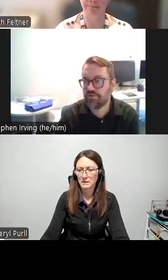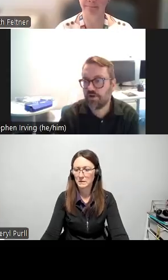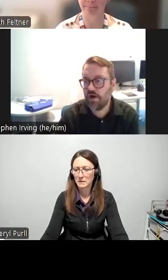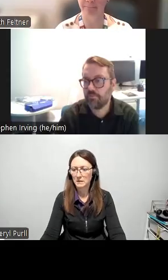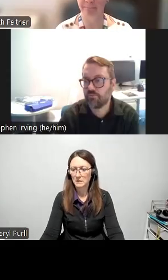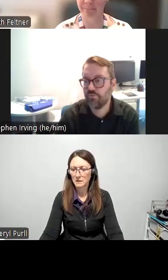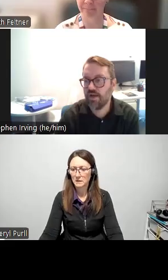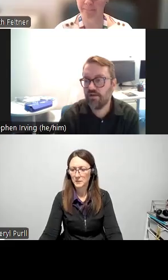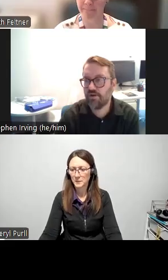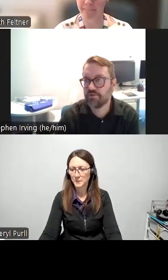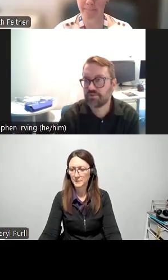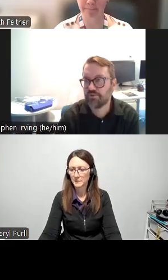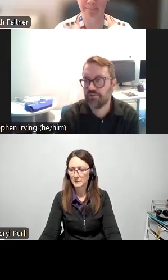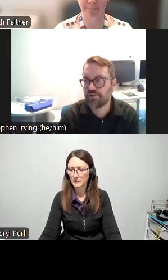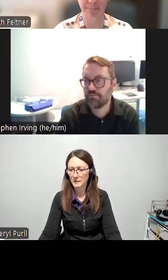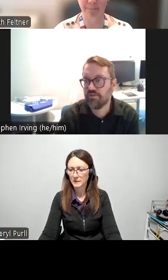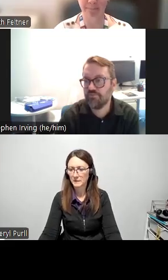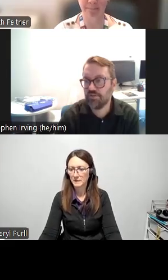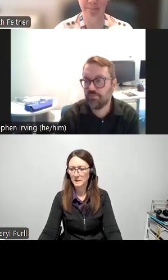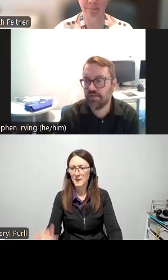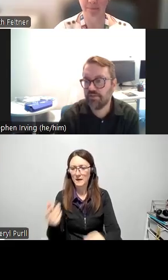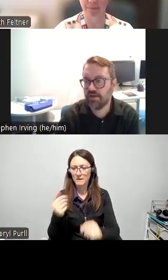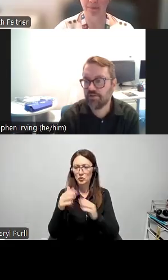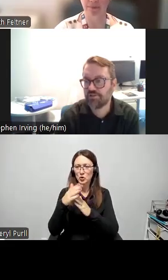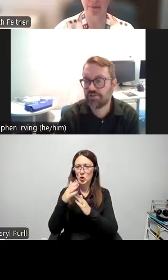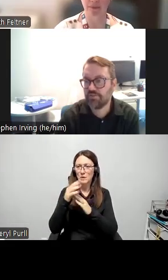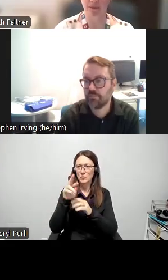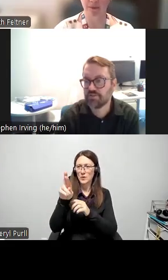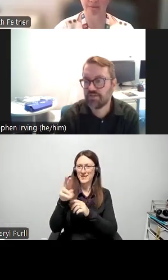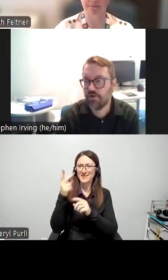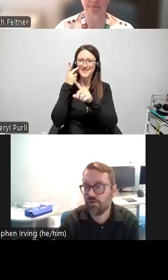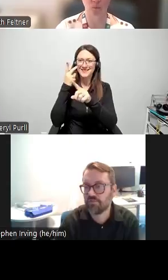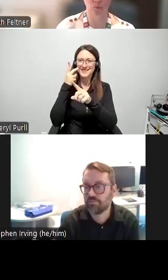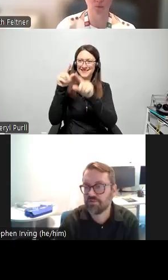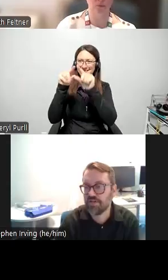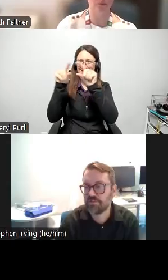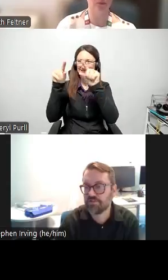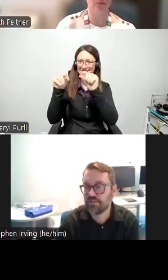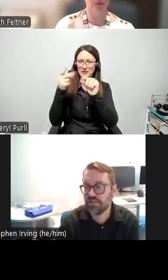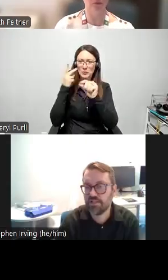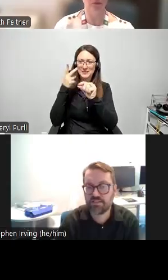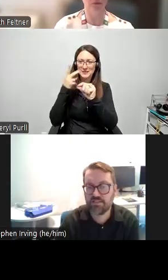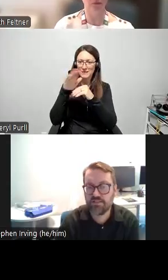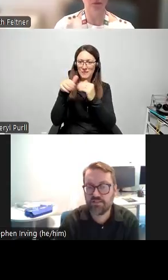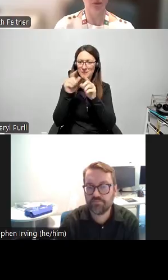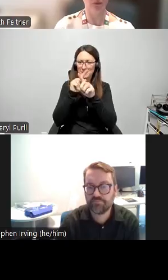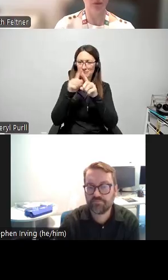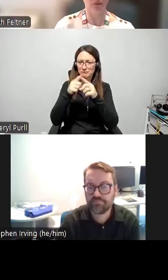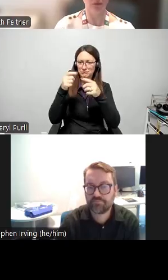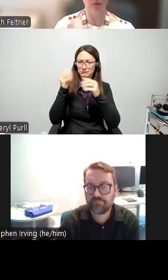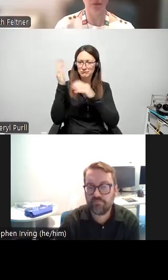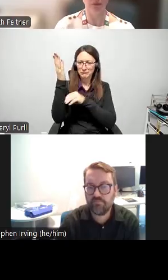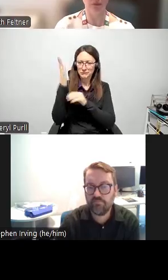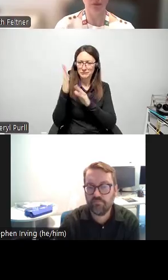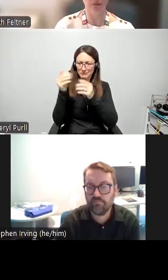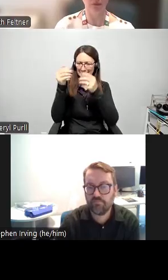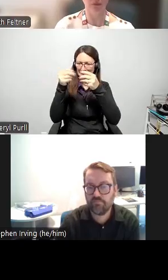If you go to the top right on your screen, there should be a view button there, and you should be able to see all of the presenters listed.